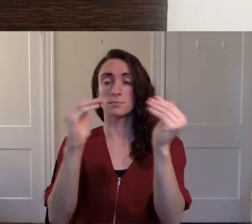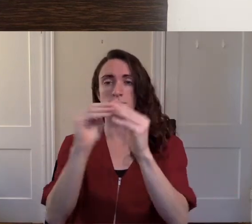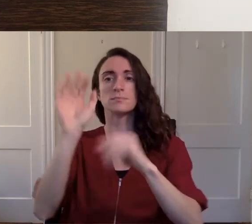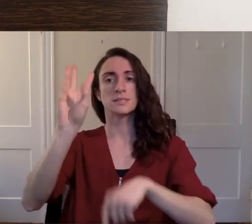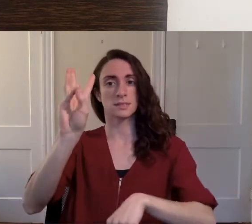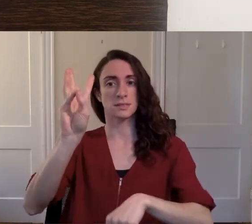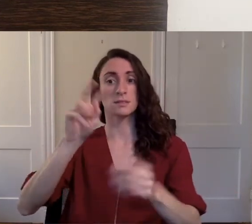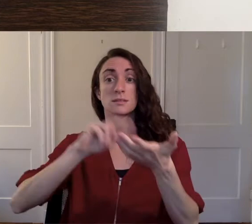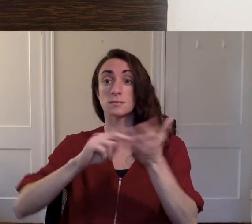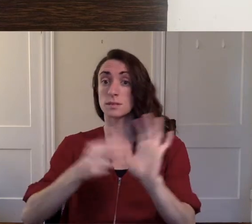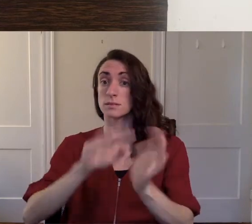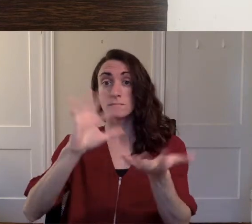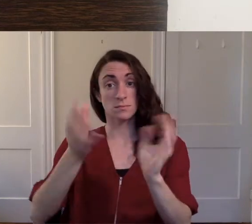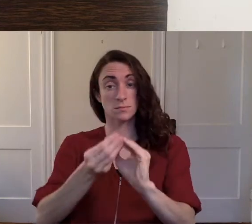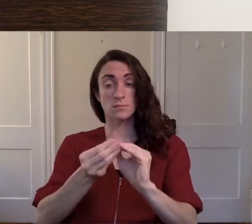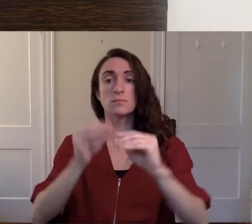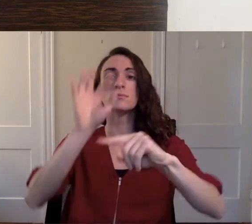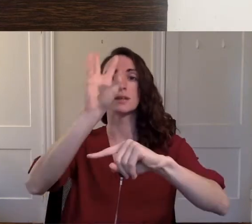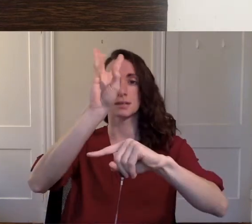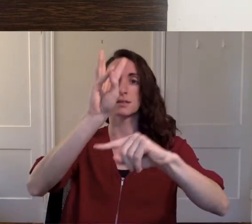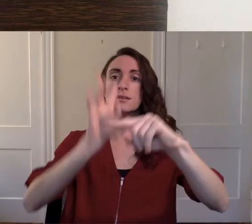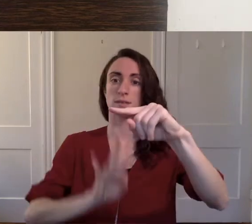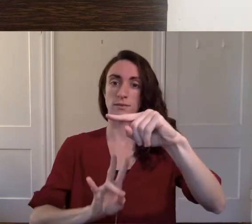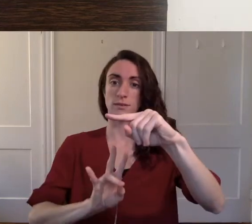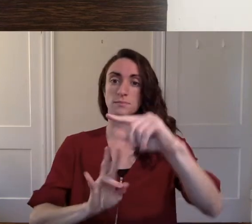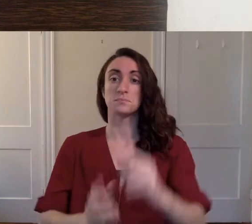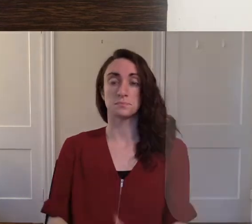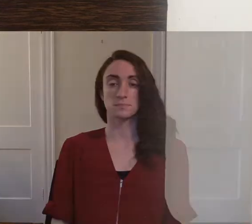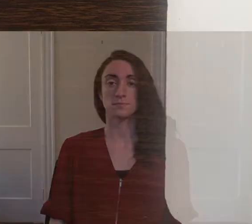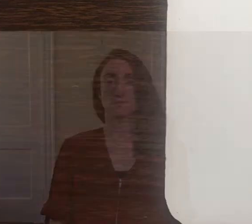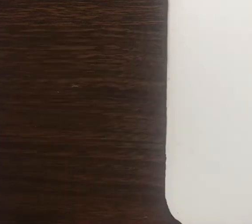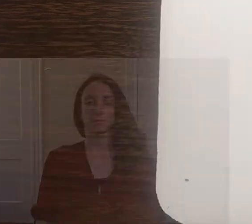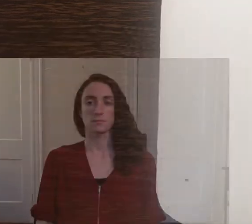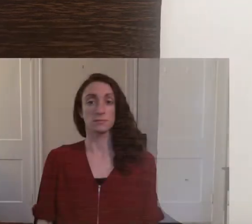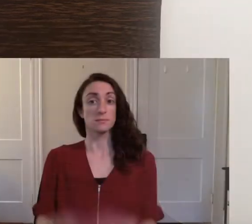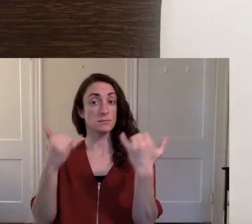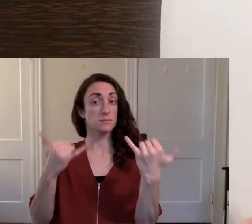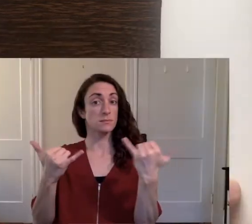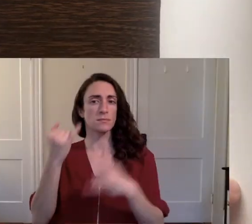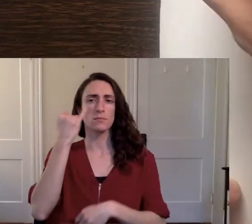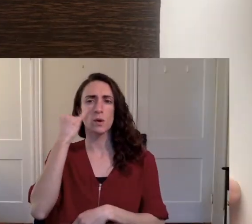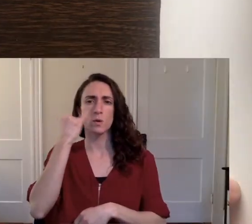it's going to stay sevenths. The size of our piece isn't changing, and 2 plus 4 will give us 6/7.